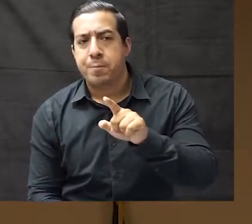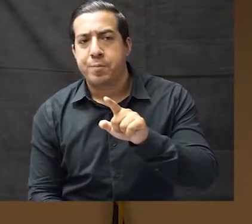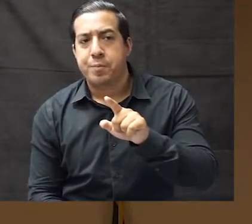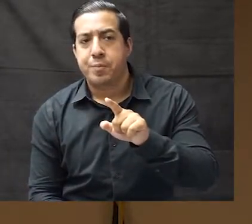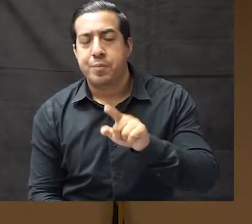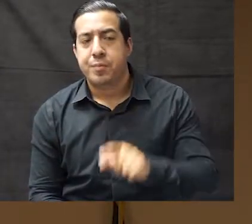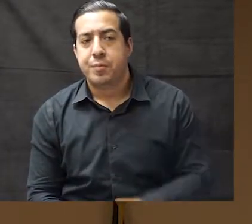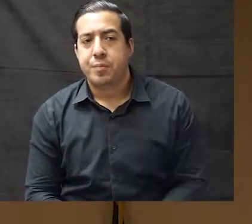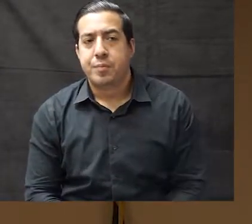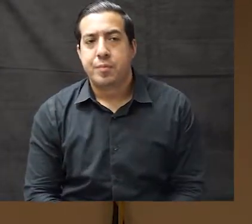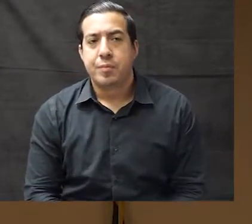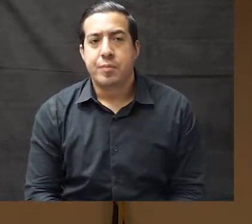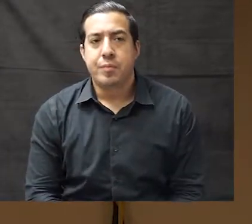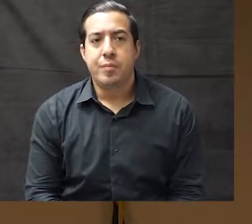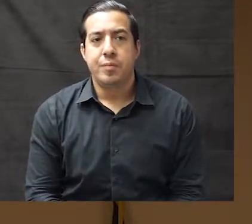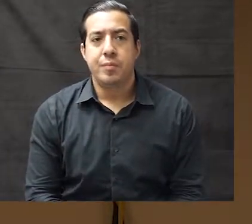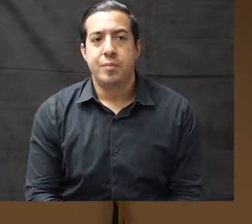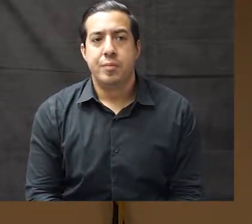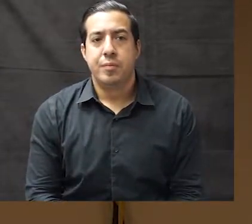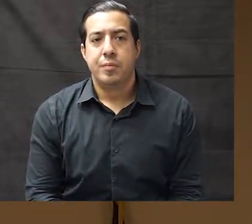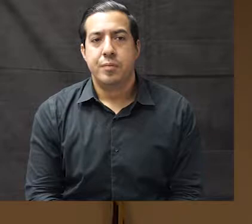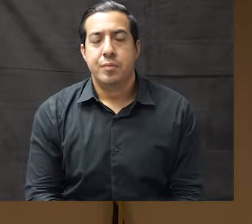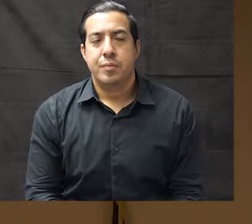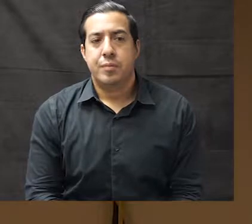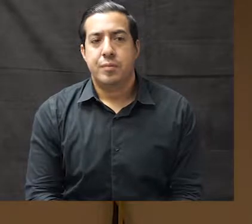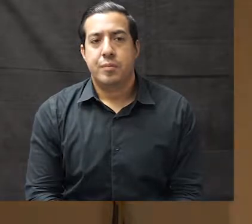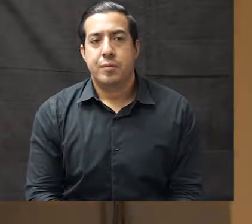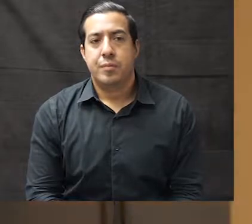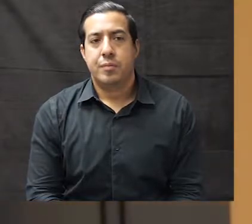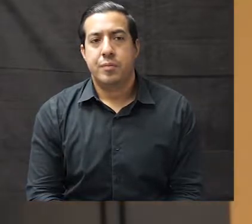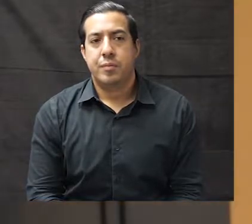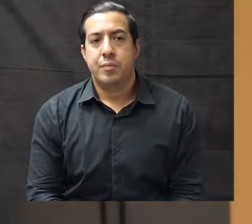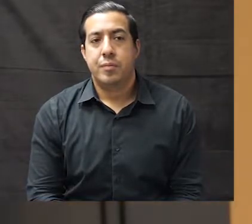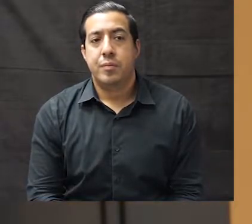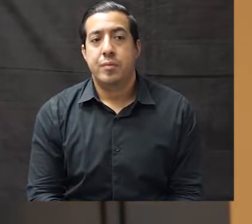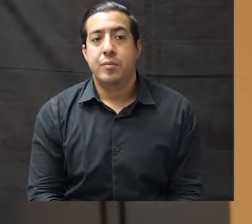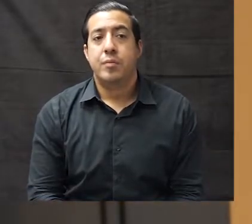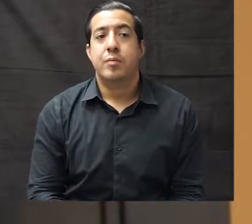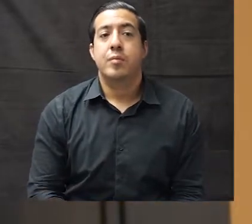that kilogram of fentanyl, I can buy that on the internet for about